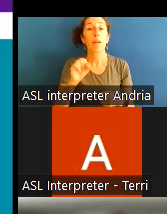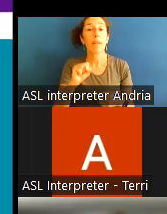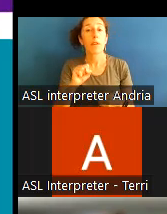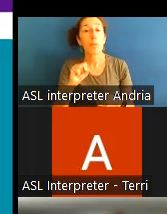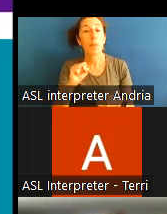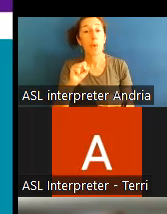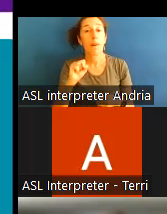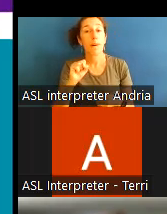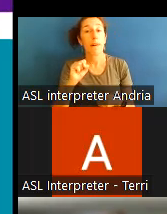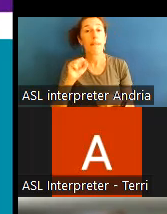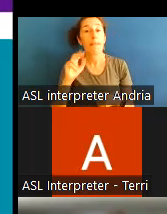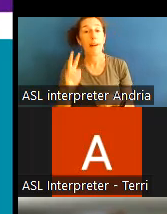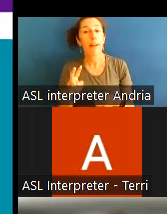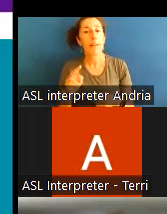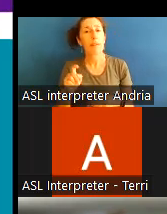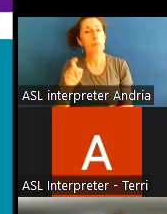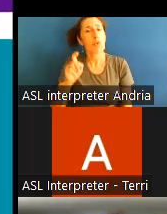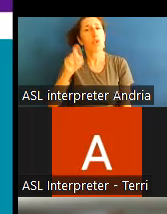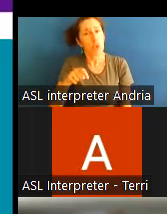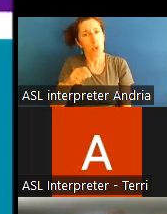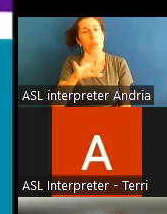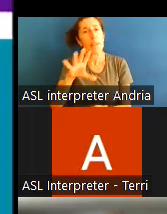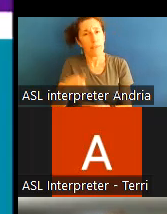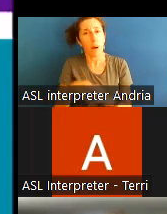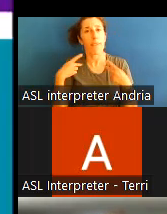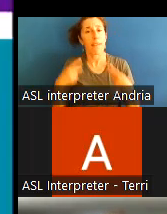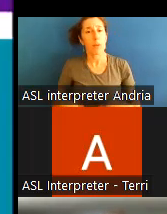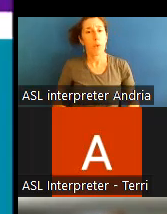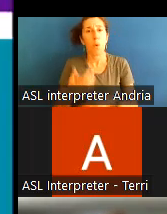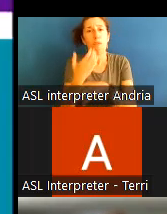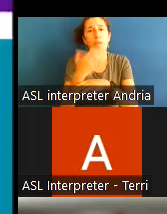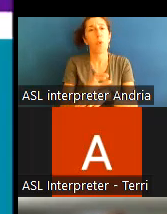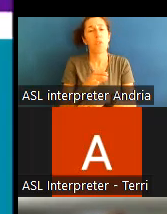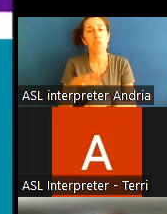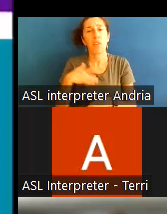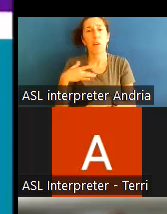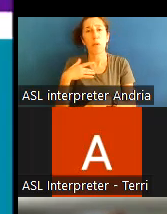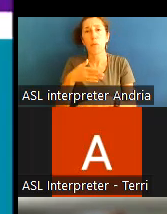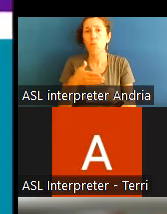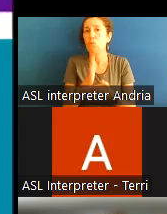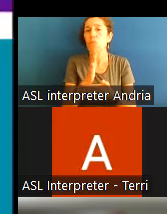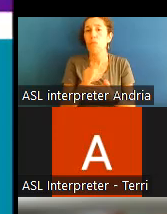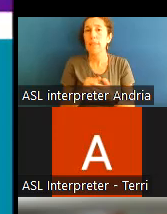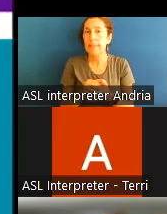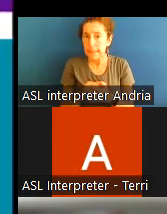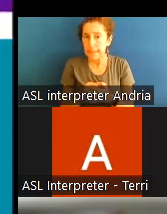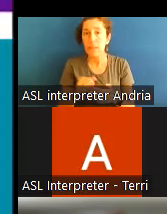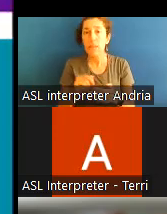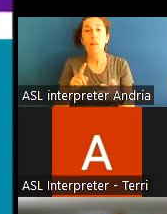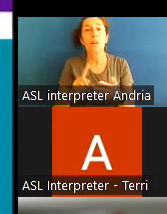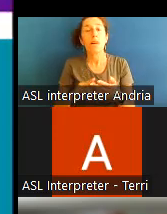consent does not apply in a relationship. Thank you, Makina, for bringing that up. Or that sex is part of a woman's